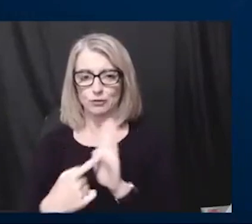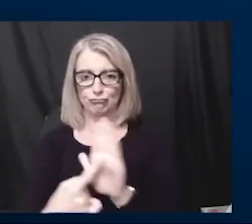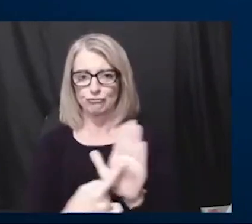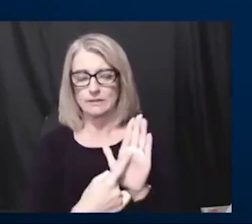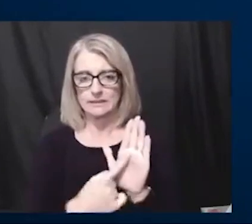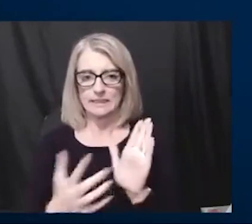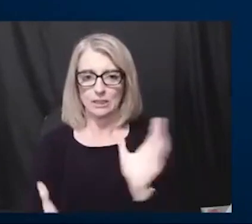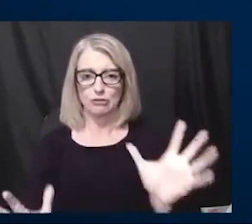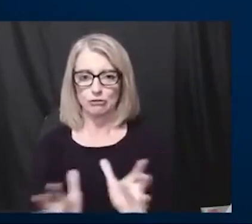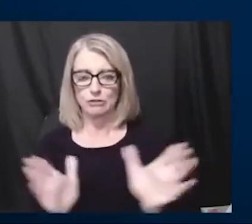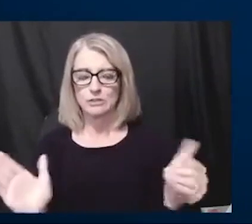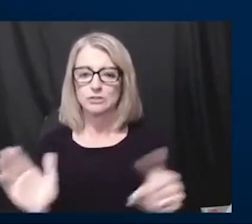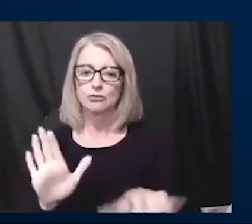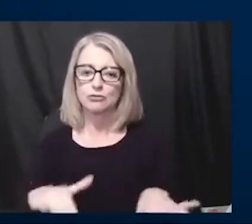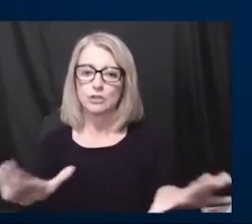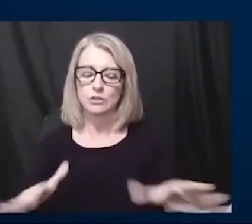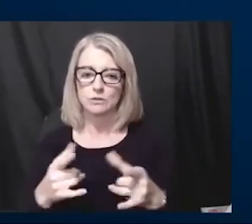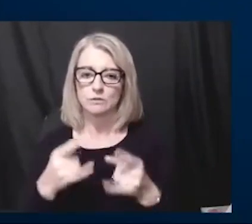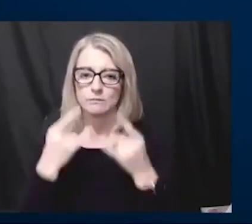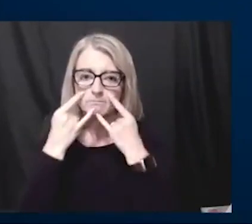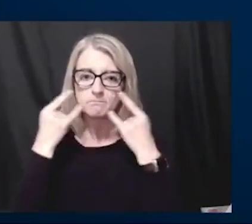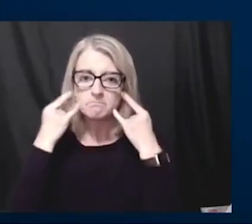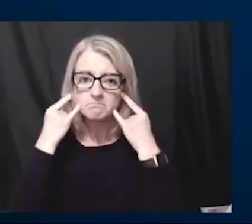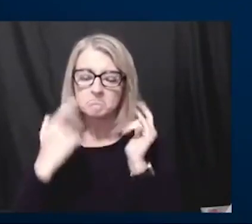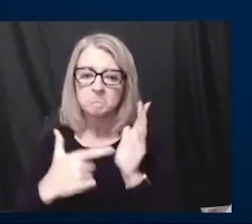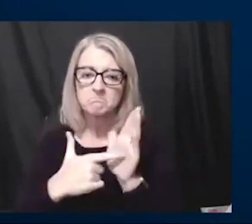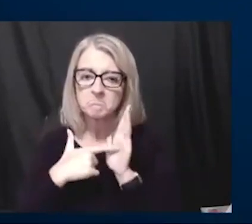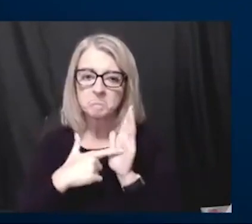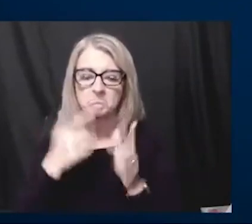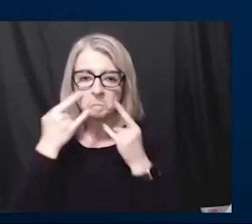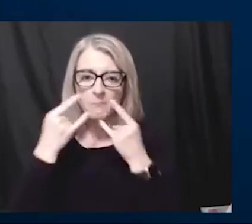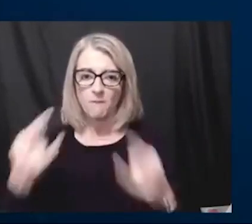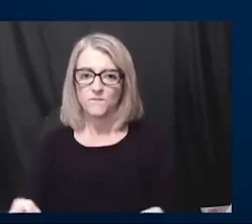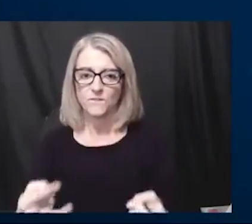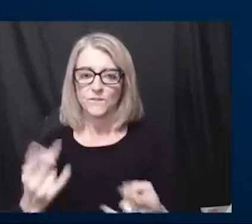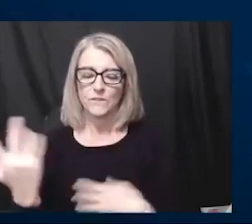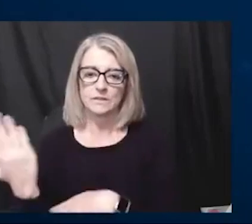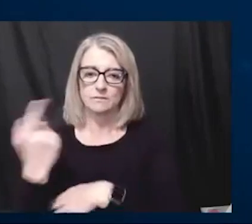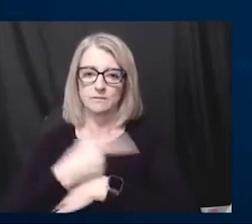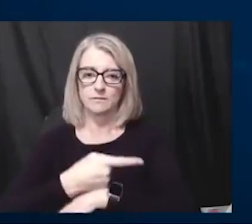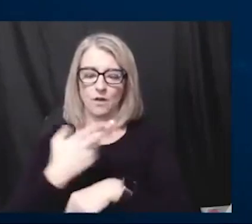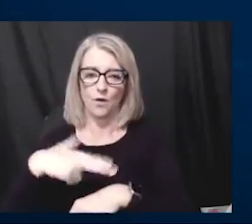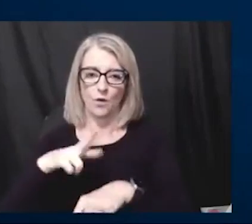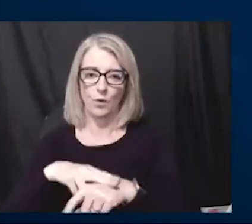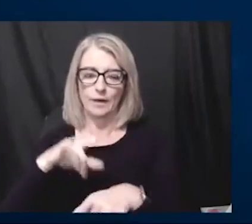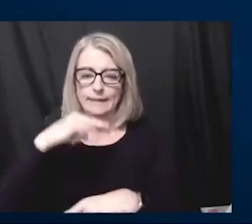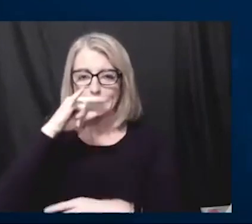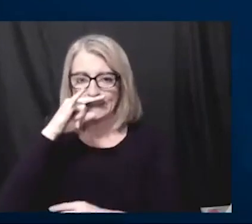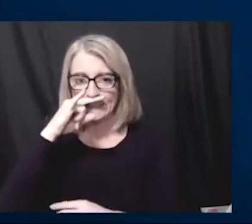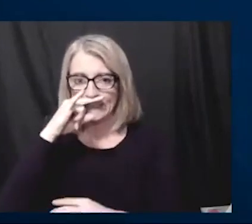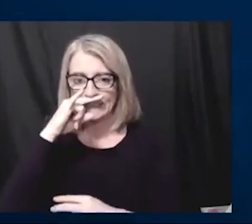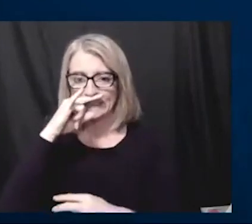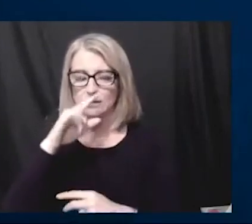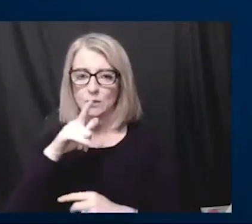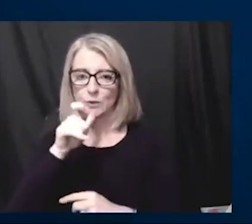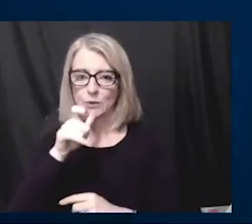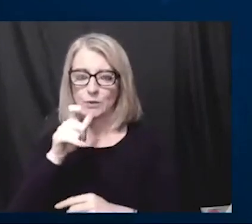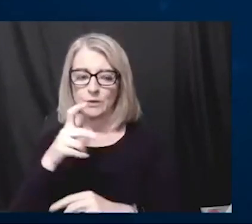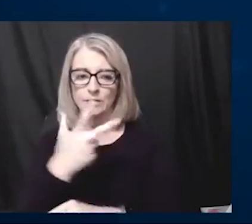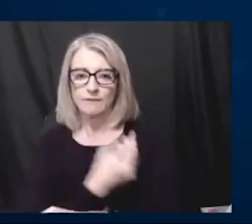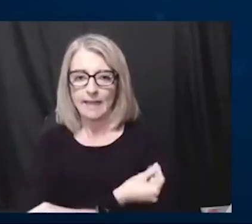and things like that do affect the outcome. Vaccination has an effect, and then there are probably some other variables yet that we don't